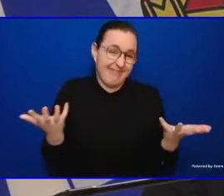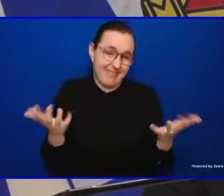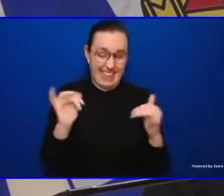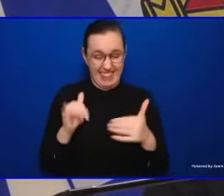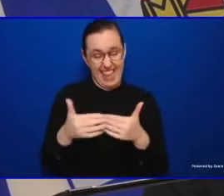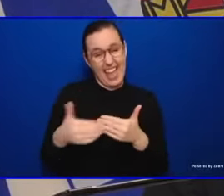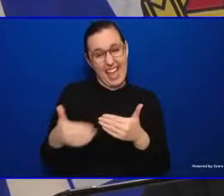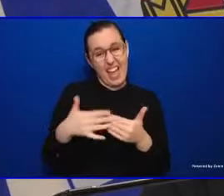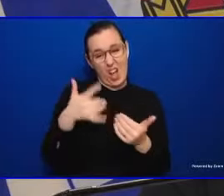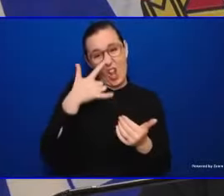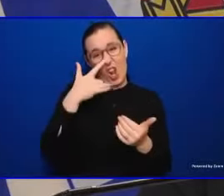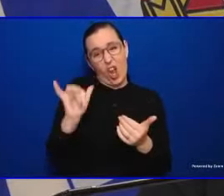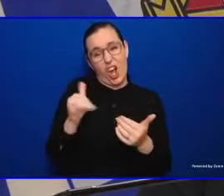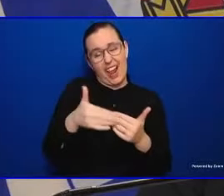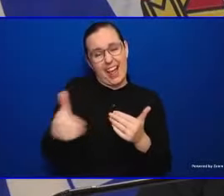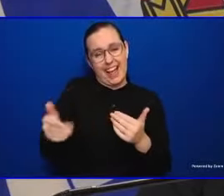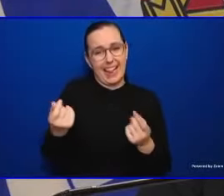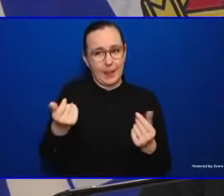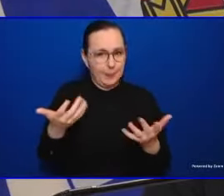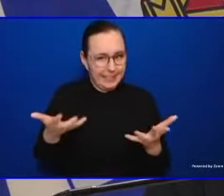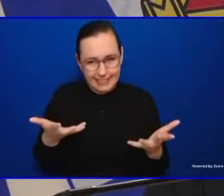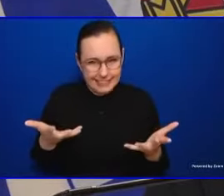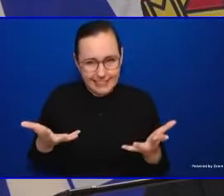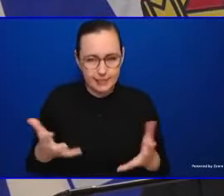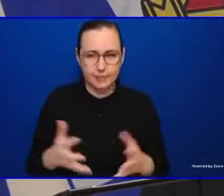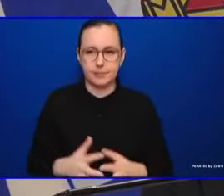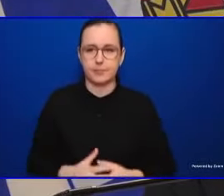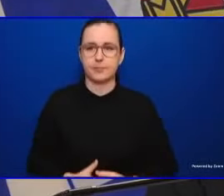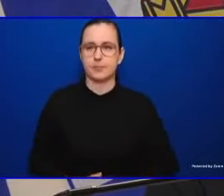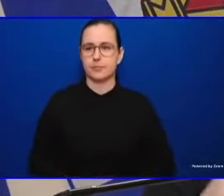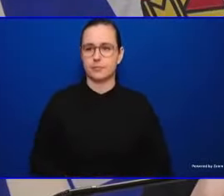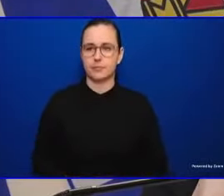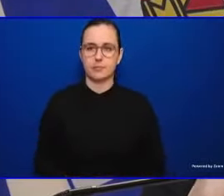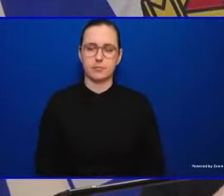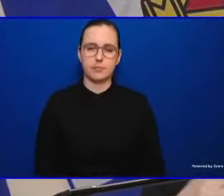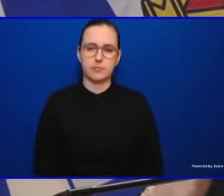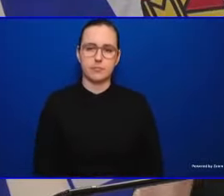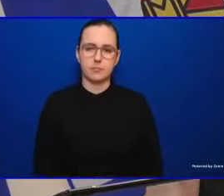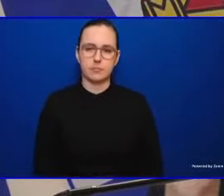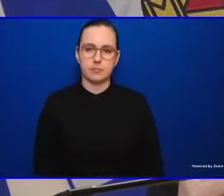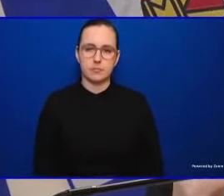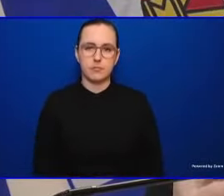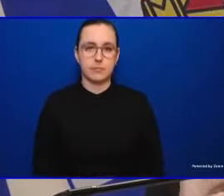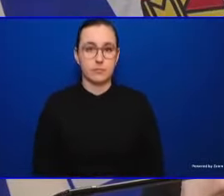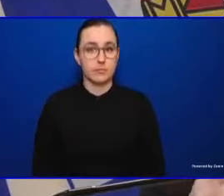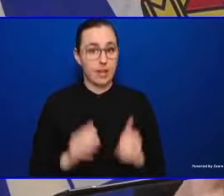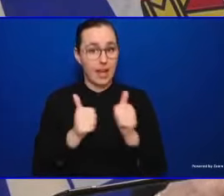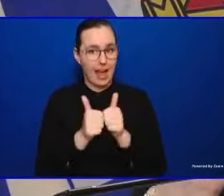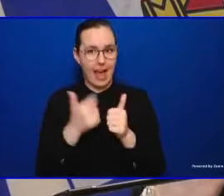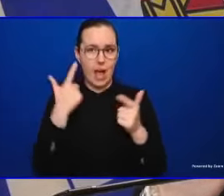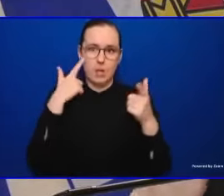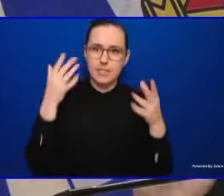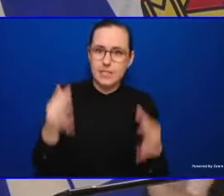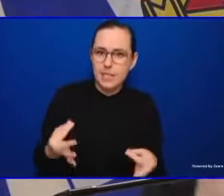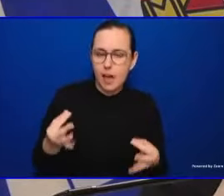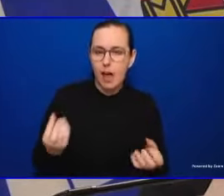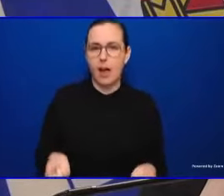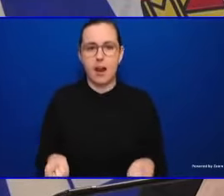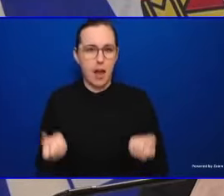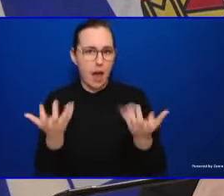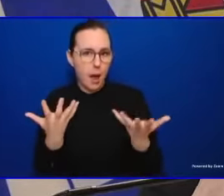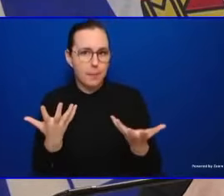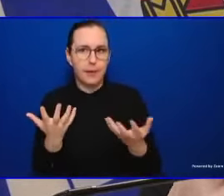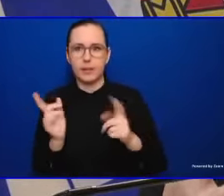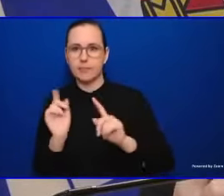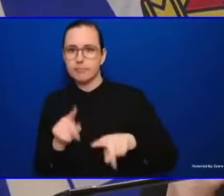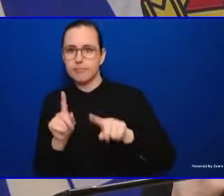In terms of the cutoffs and when the absenteeism, we're looking at 10% above normal. And these are